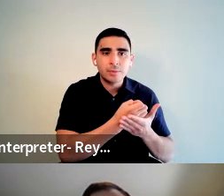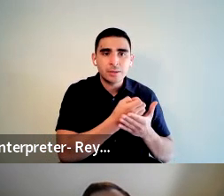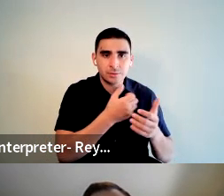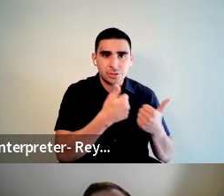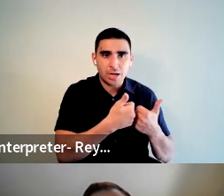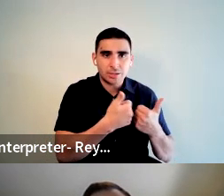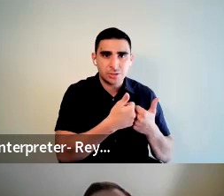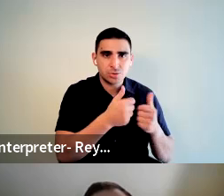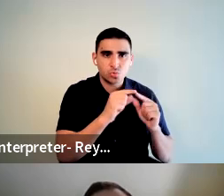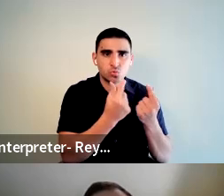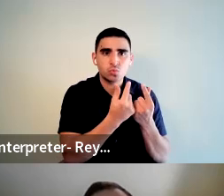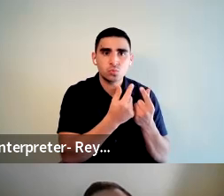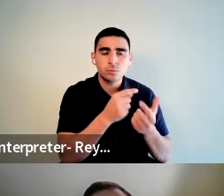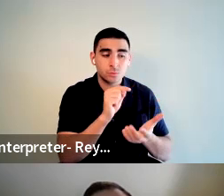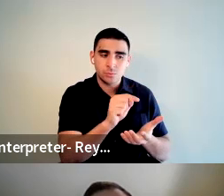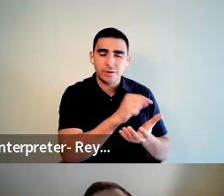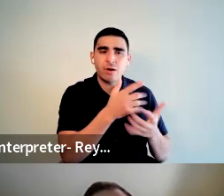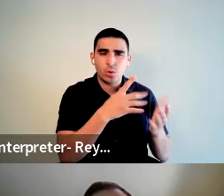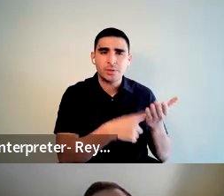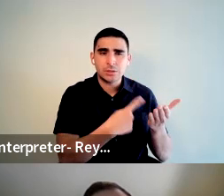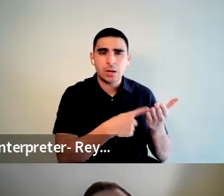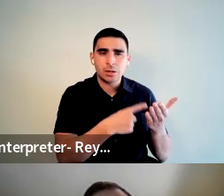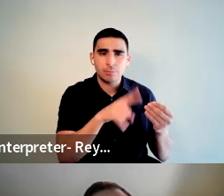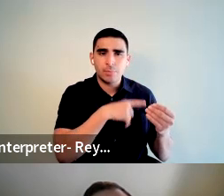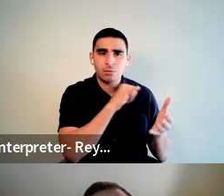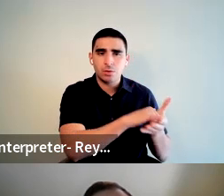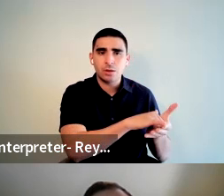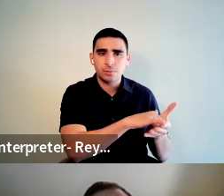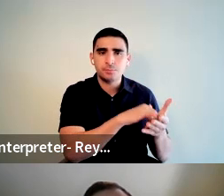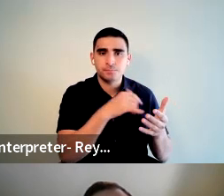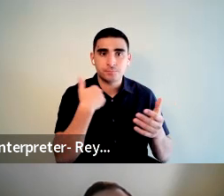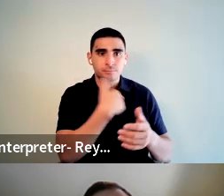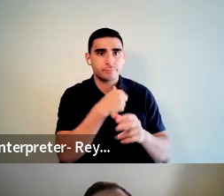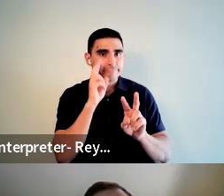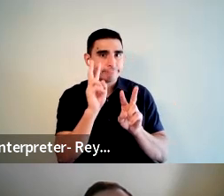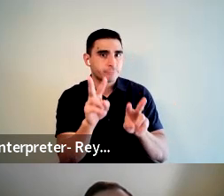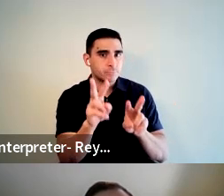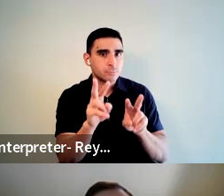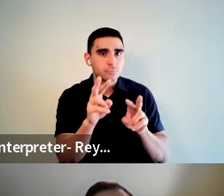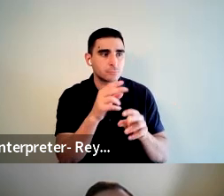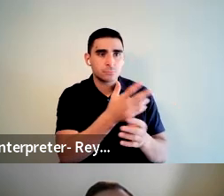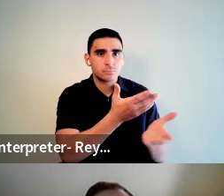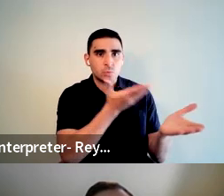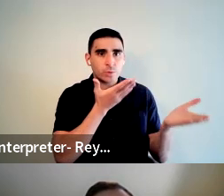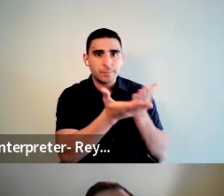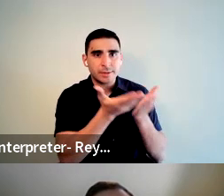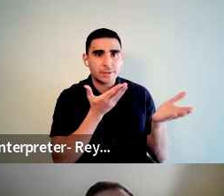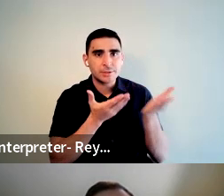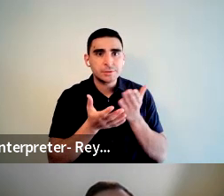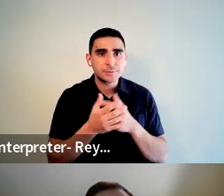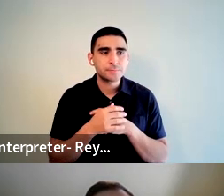So that's good that they've been talking about this a lot. And we look forward to hearing what recommendations come forth in that